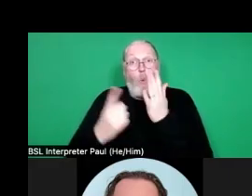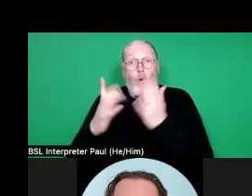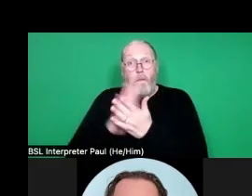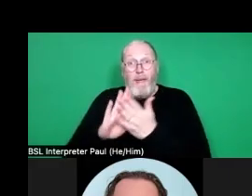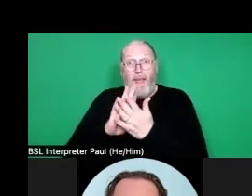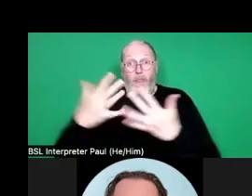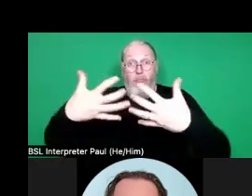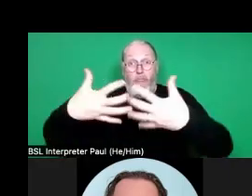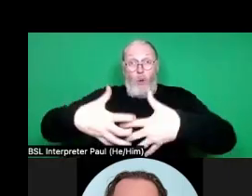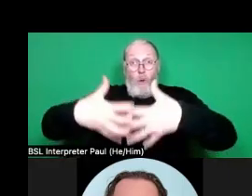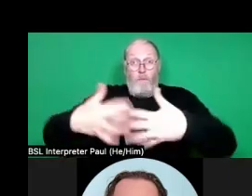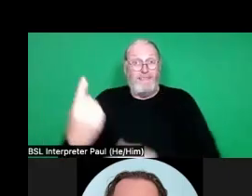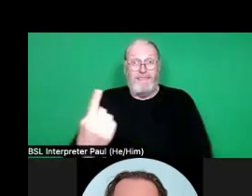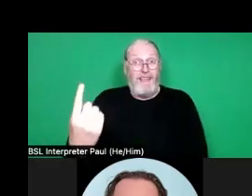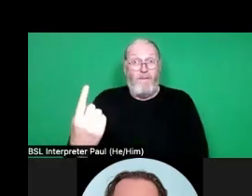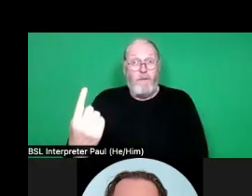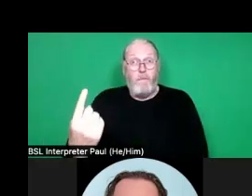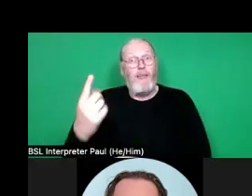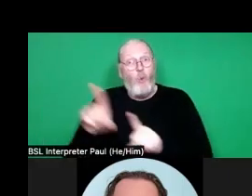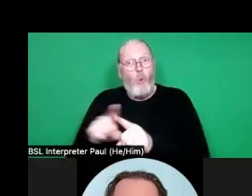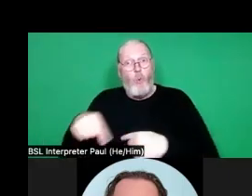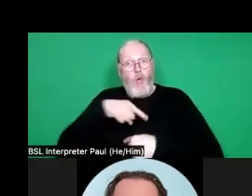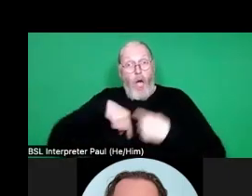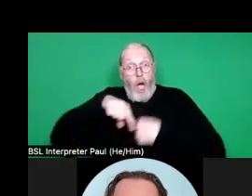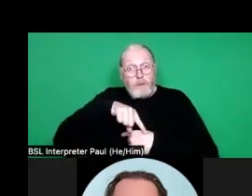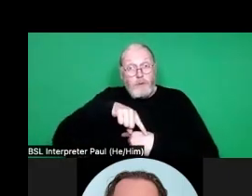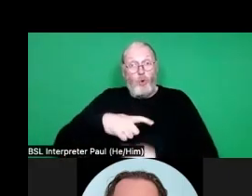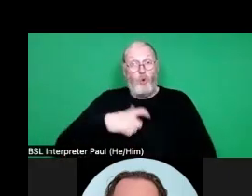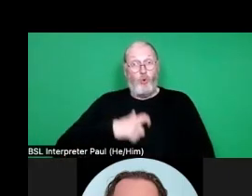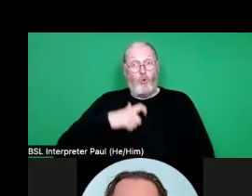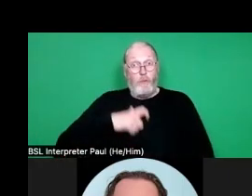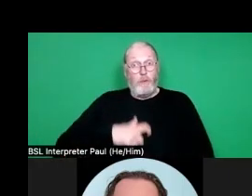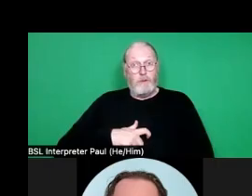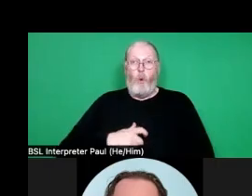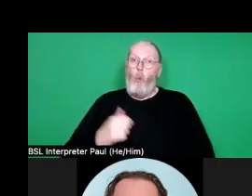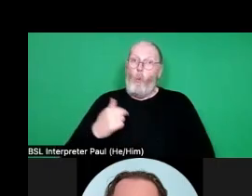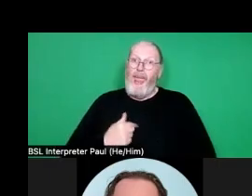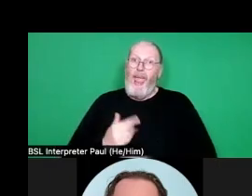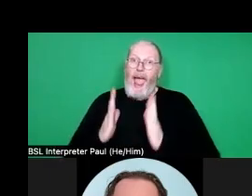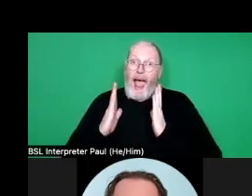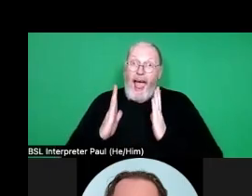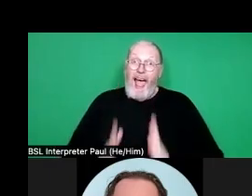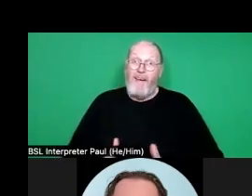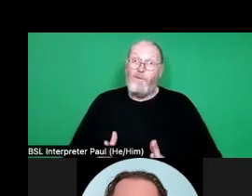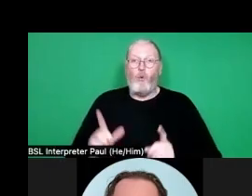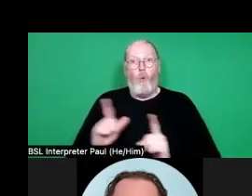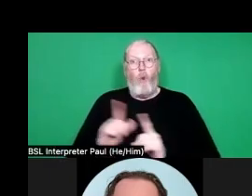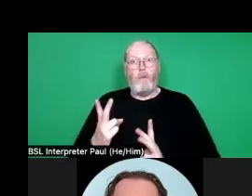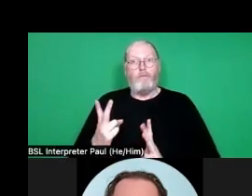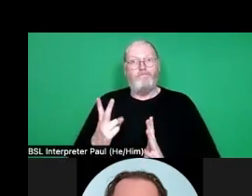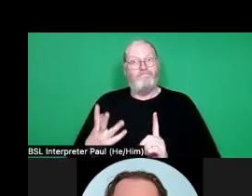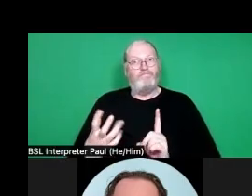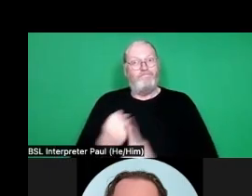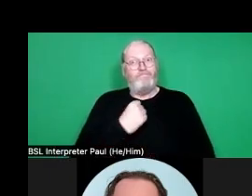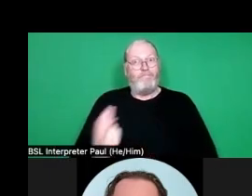humanity. And the challenge is to reclaim our agency and to understand that